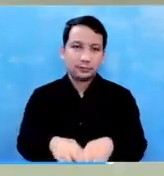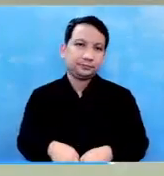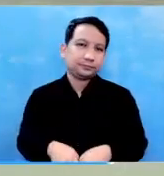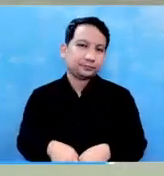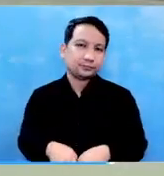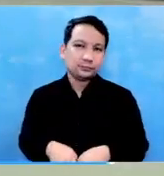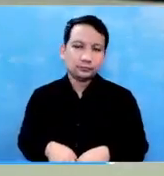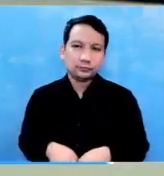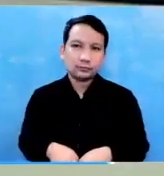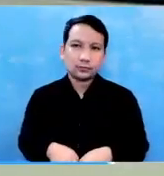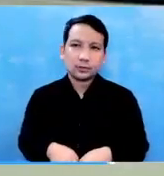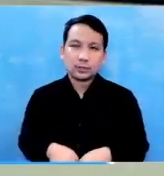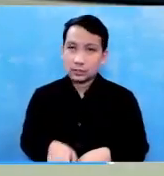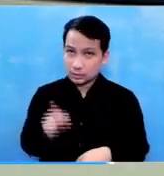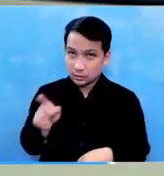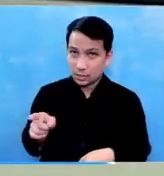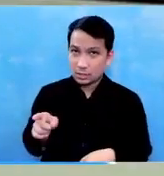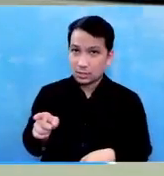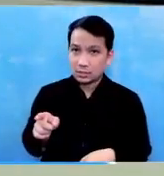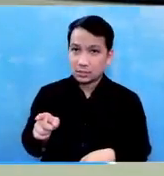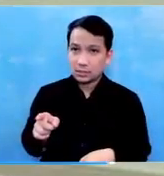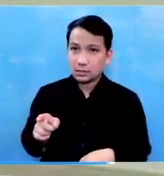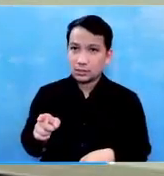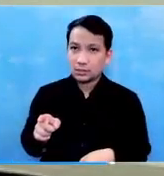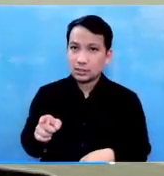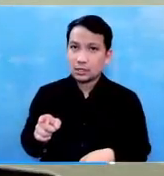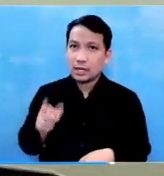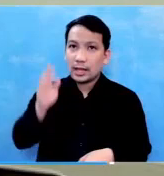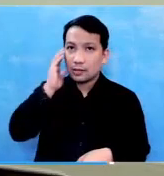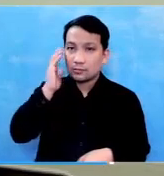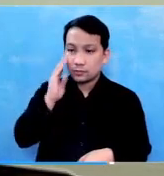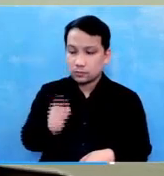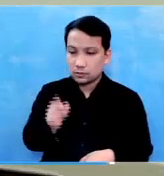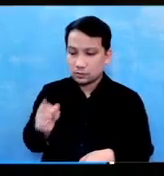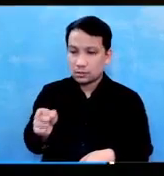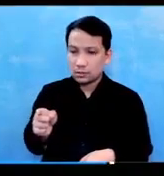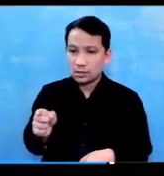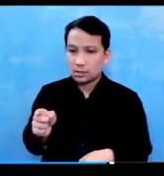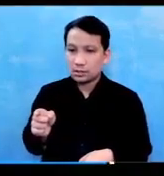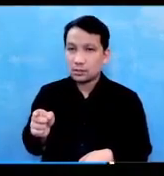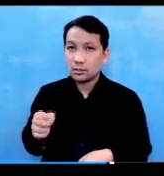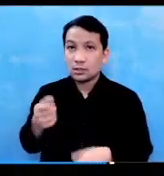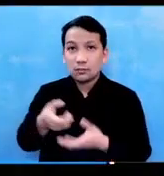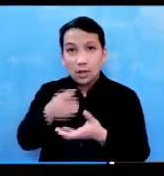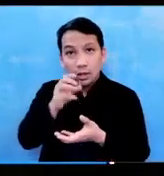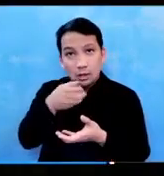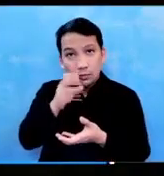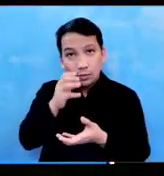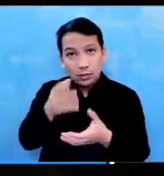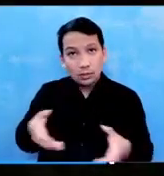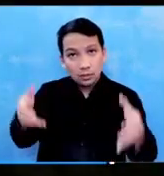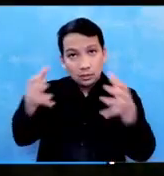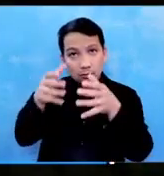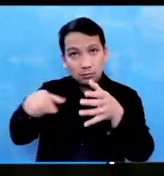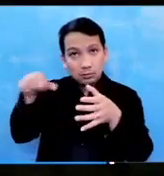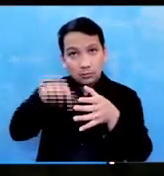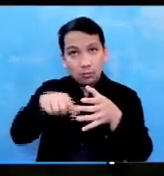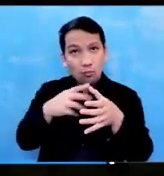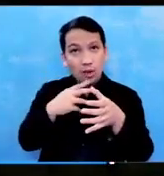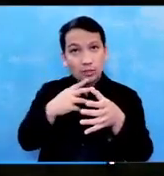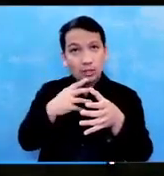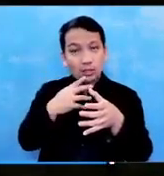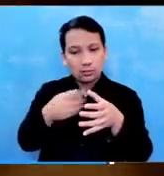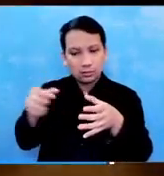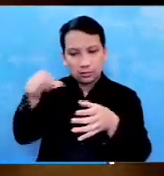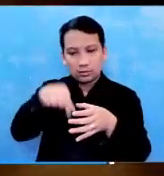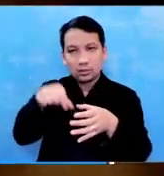ma'am, nakalagay po ito siya sa, alam niyo yung drinking water container? Uh-huh. It